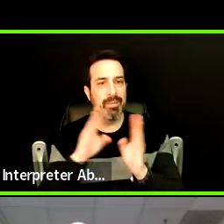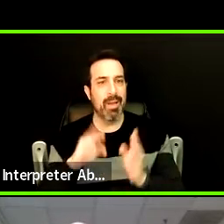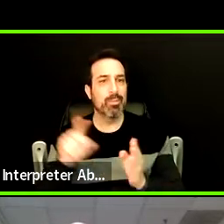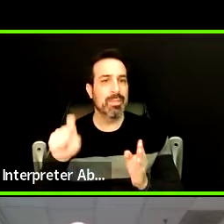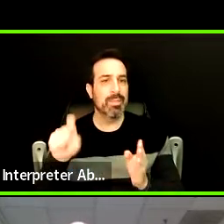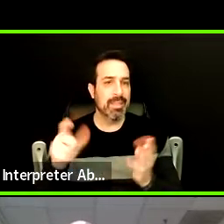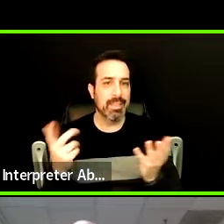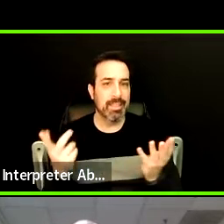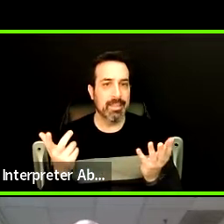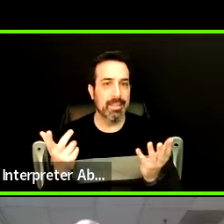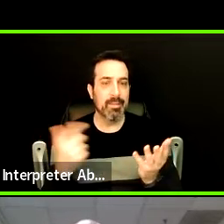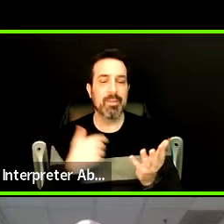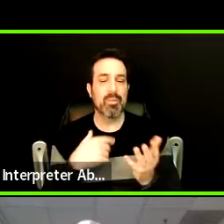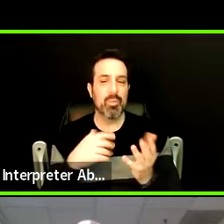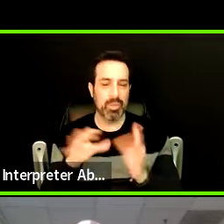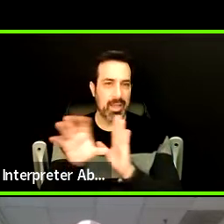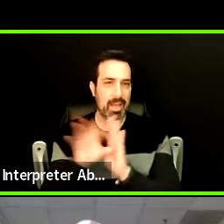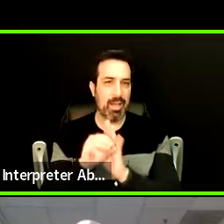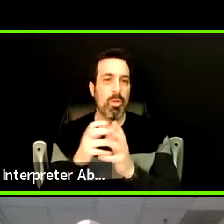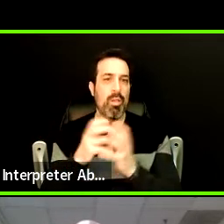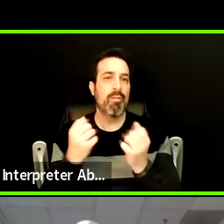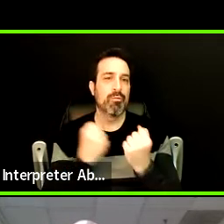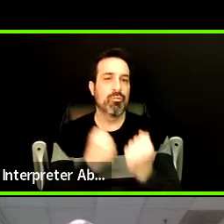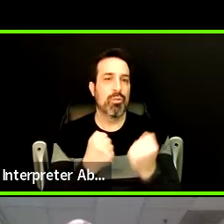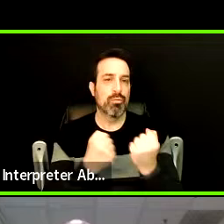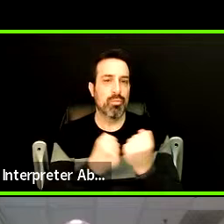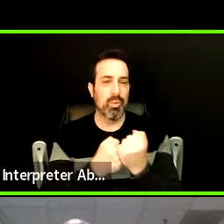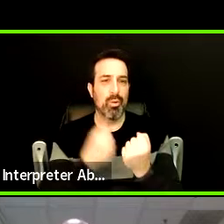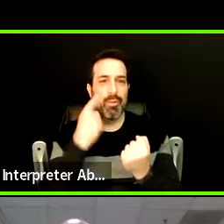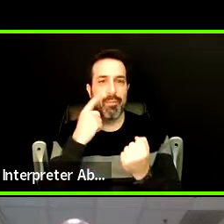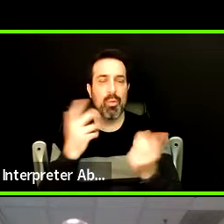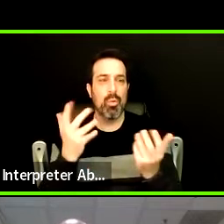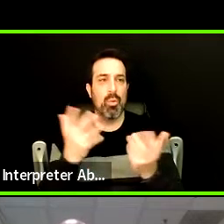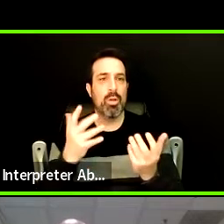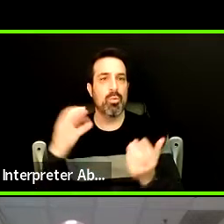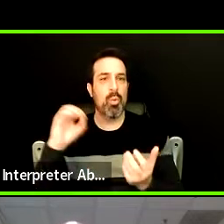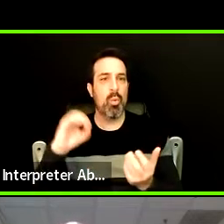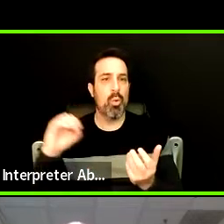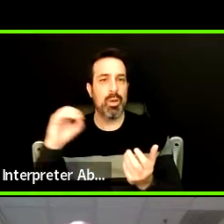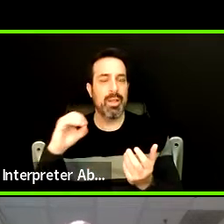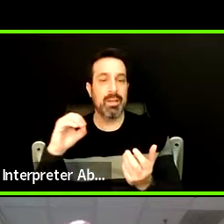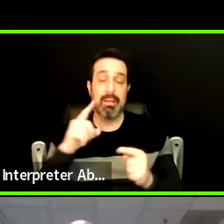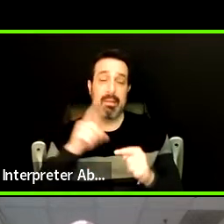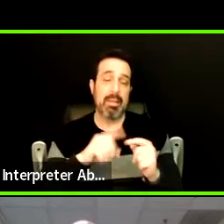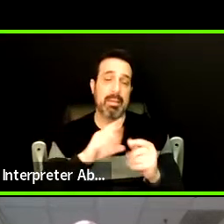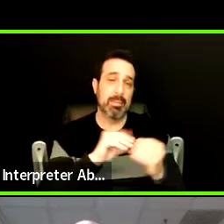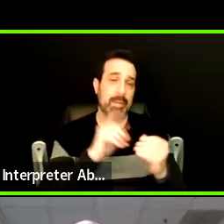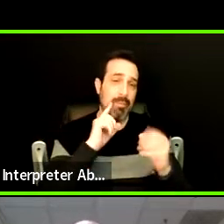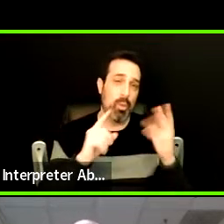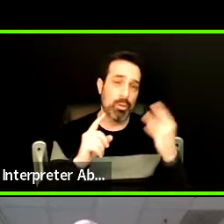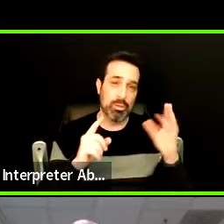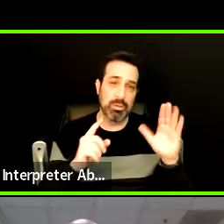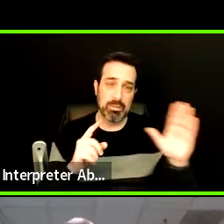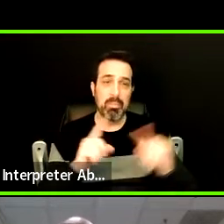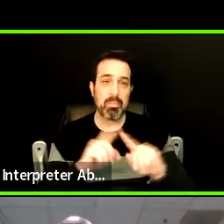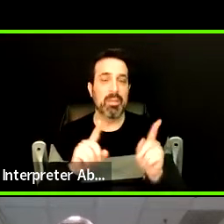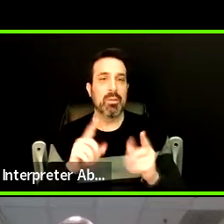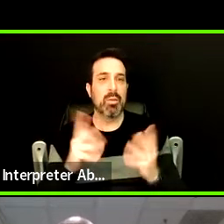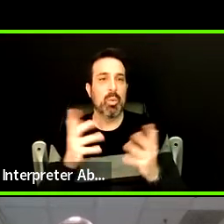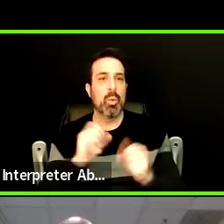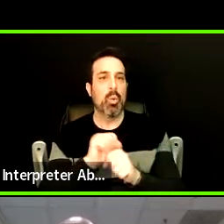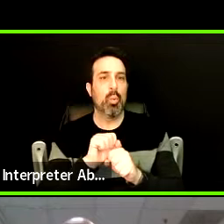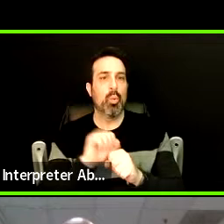needed. We echoed a lot of strong support for what Oregon, and I can't speak for Washington, but